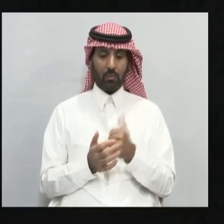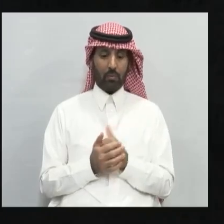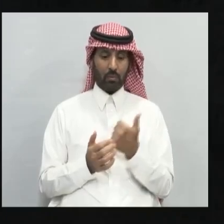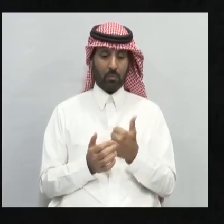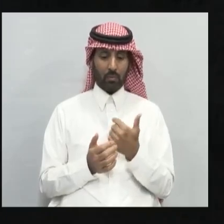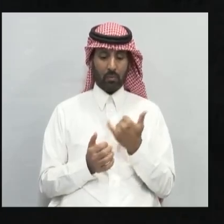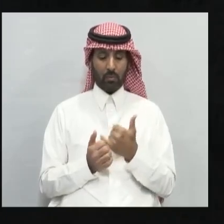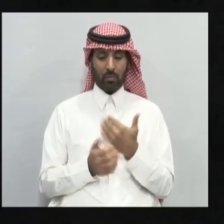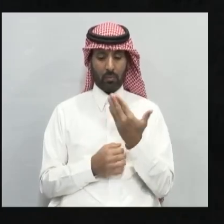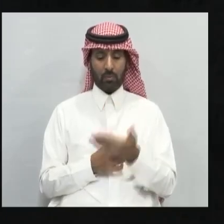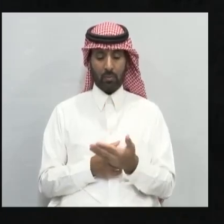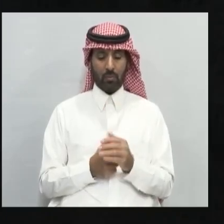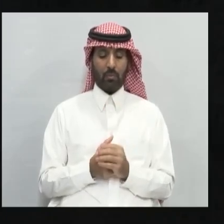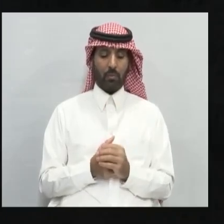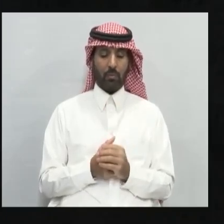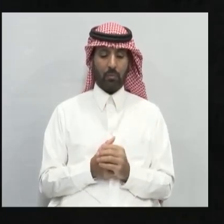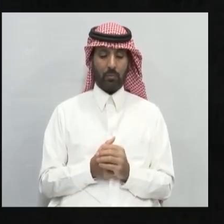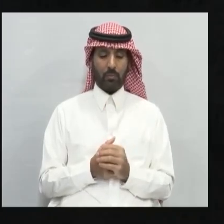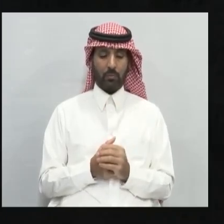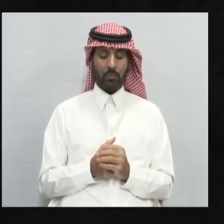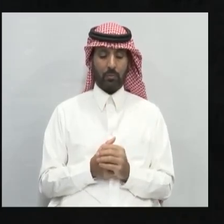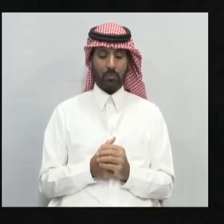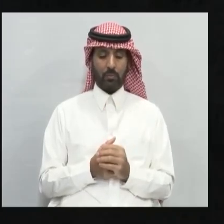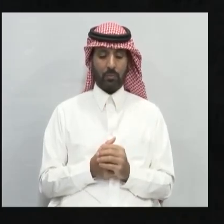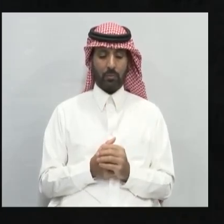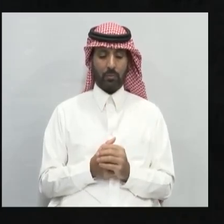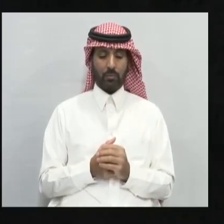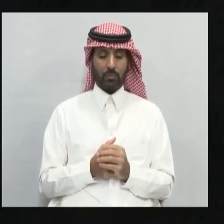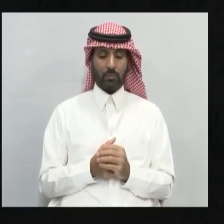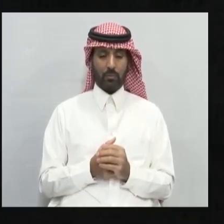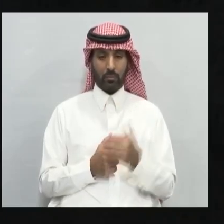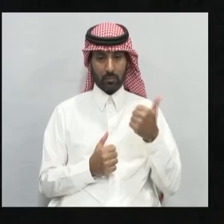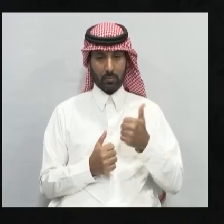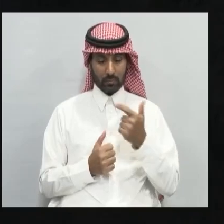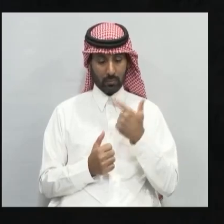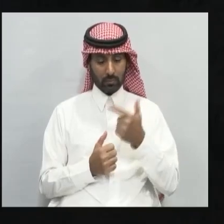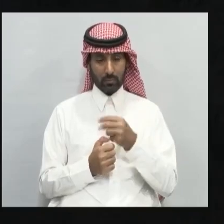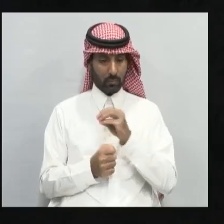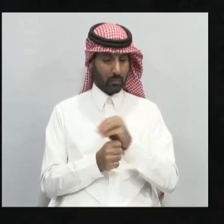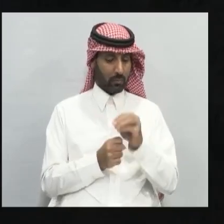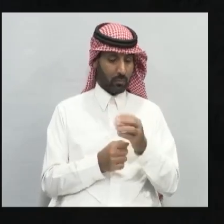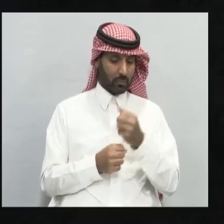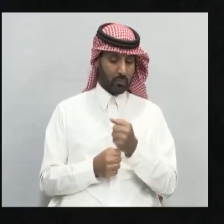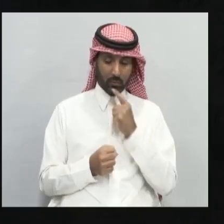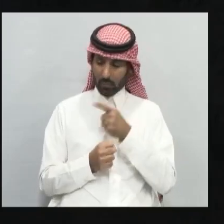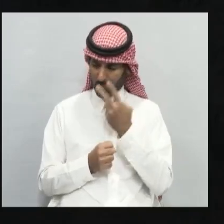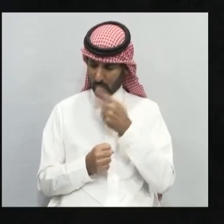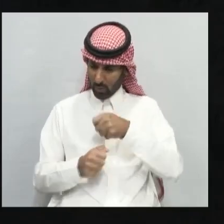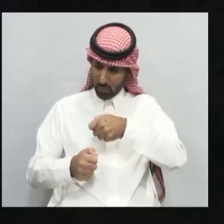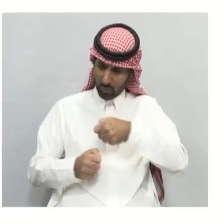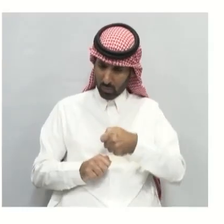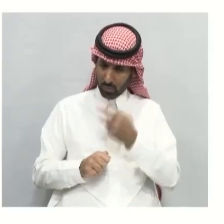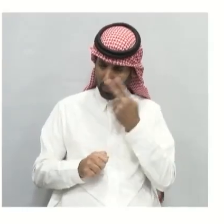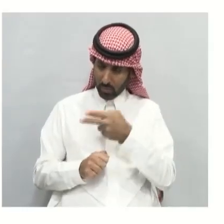going to apply for them. Okay, whether it is about the test or telling the security guard about certain thing